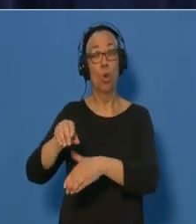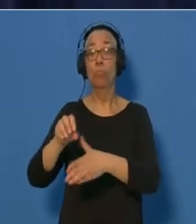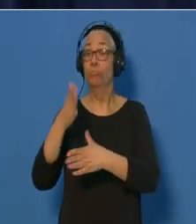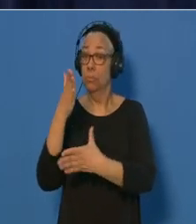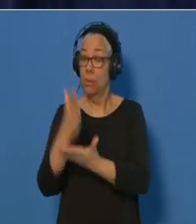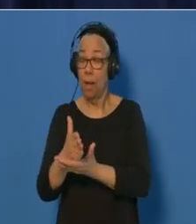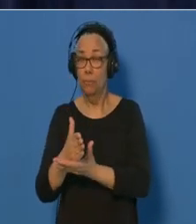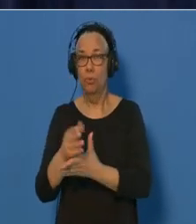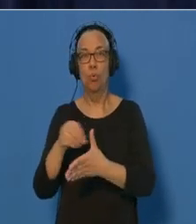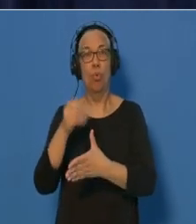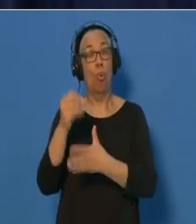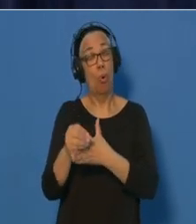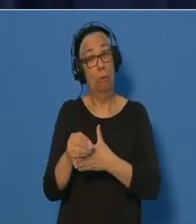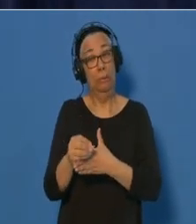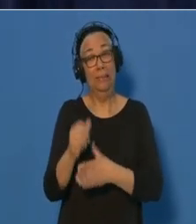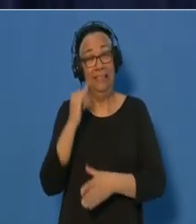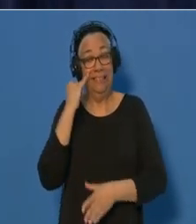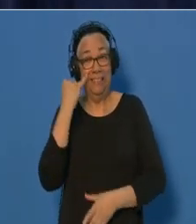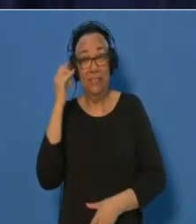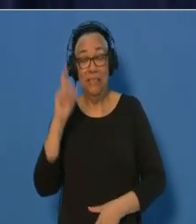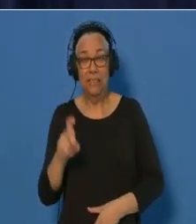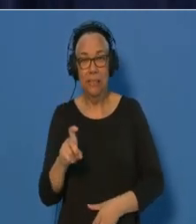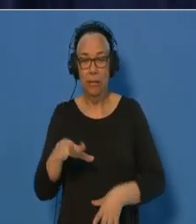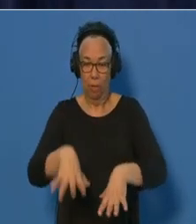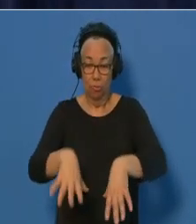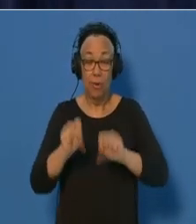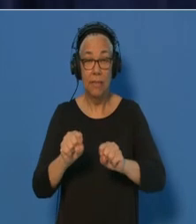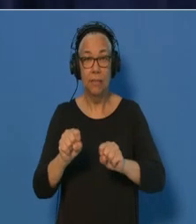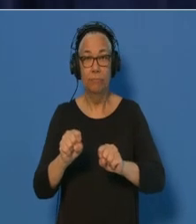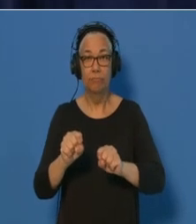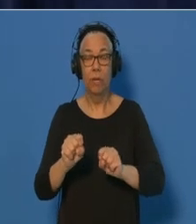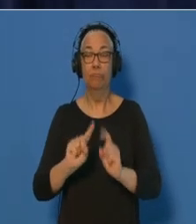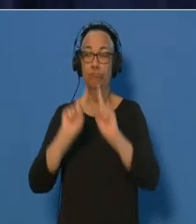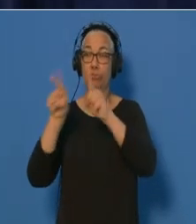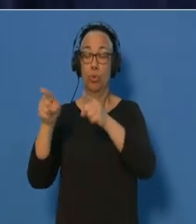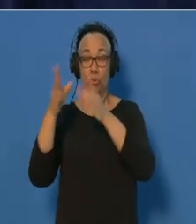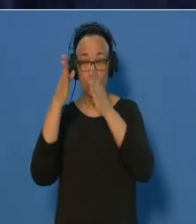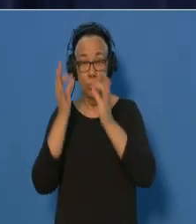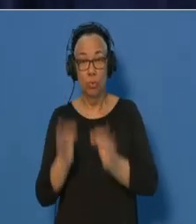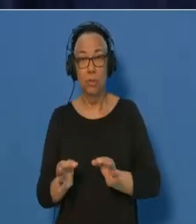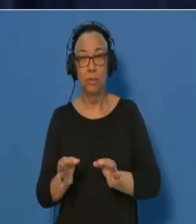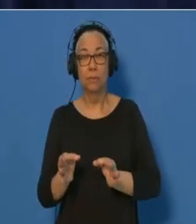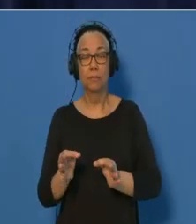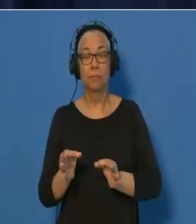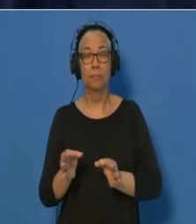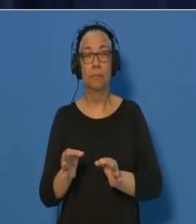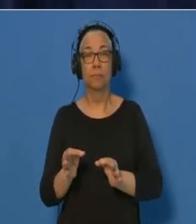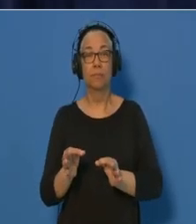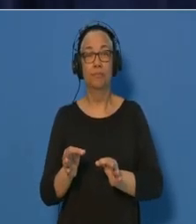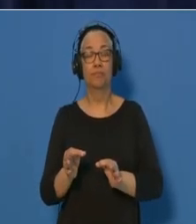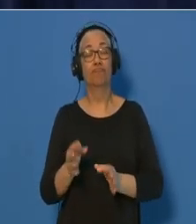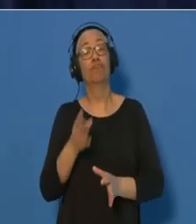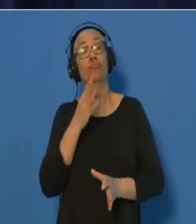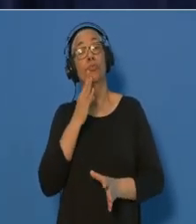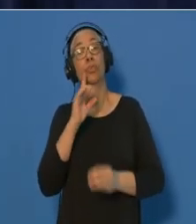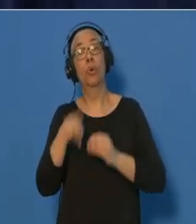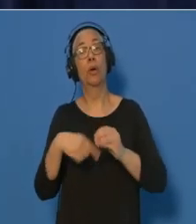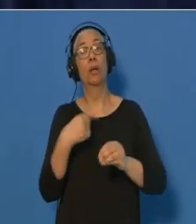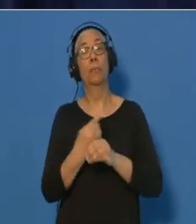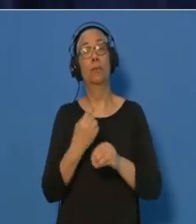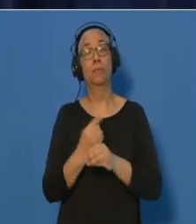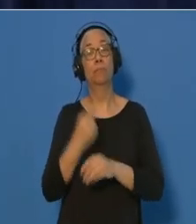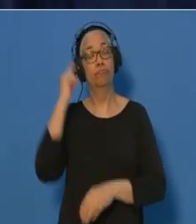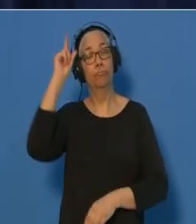or even in some cases, as we've seen, arrested and brought before the courts. Turning to the government-run